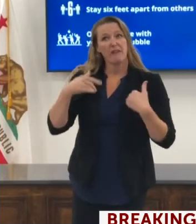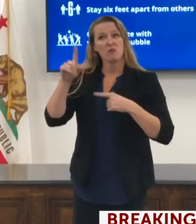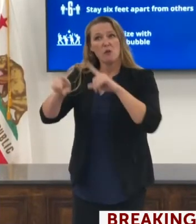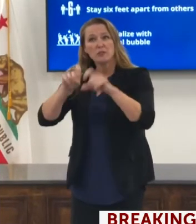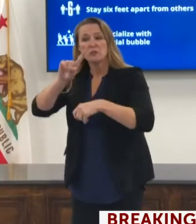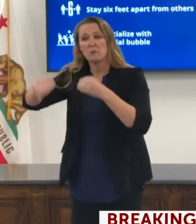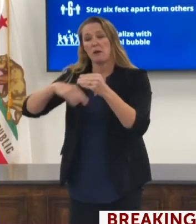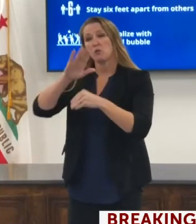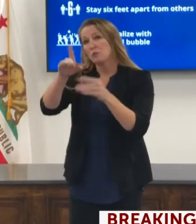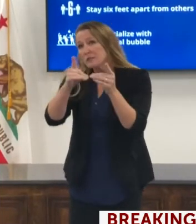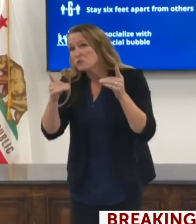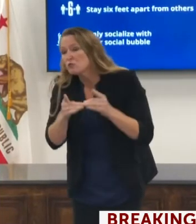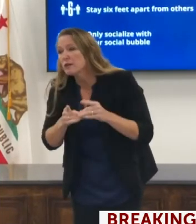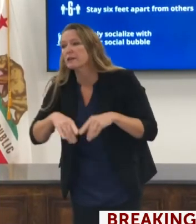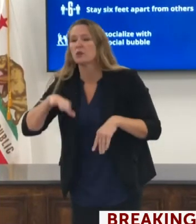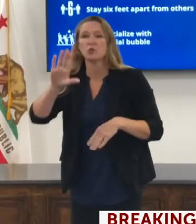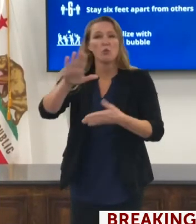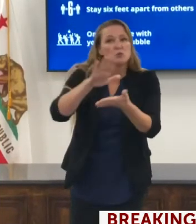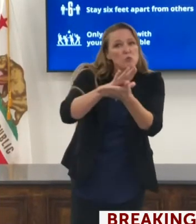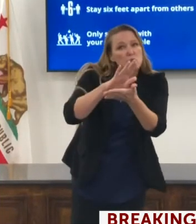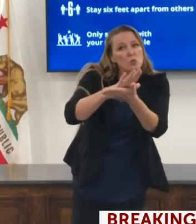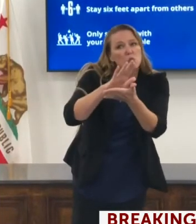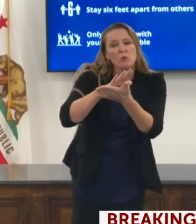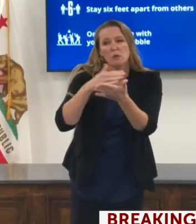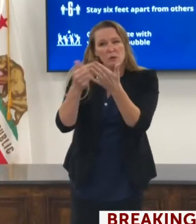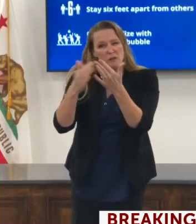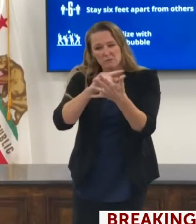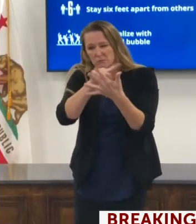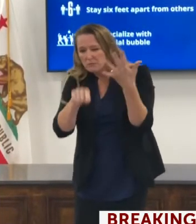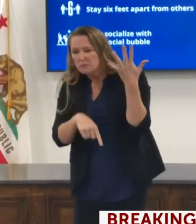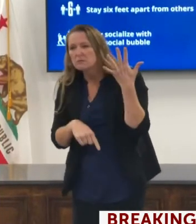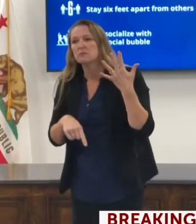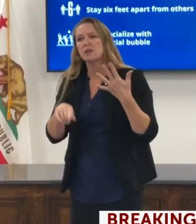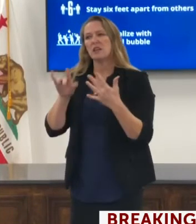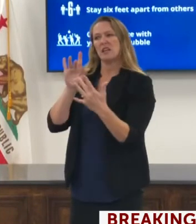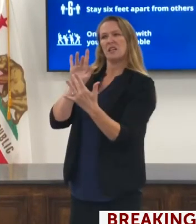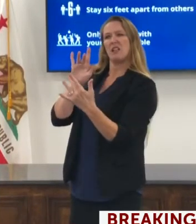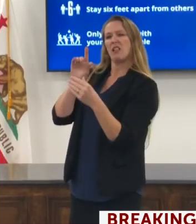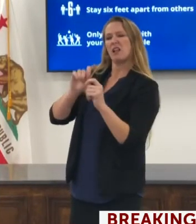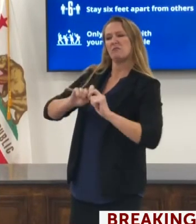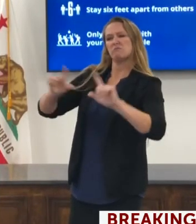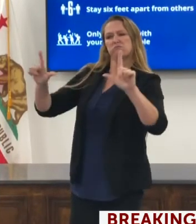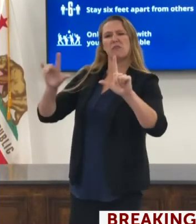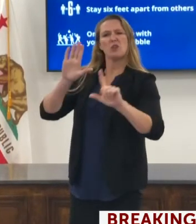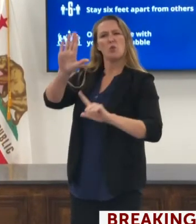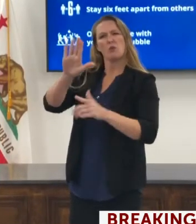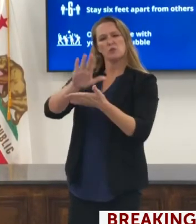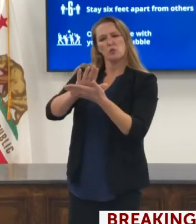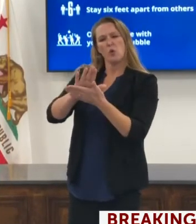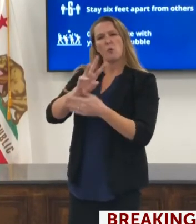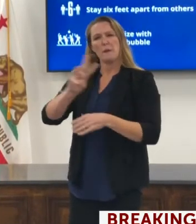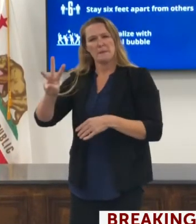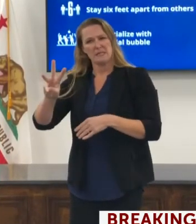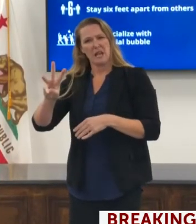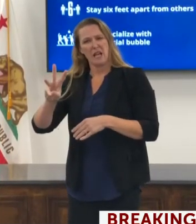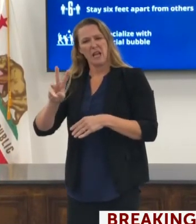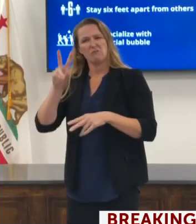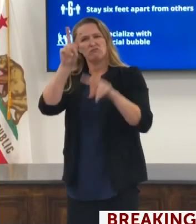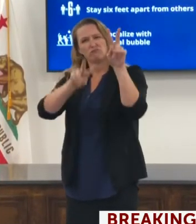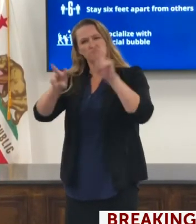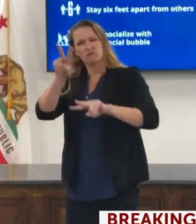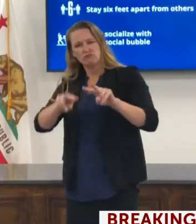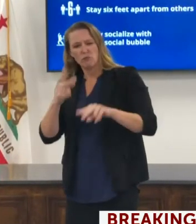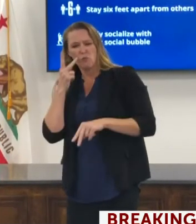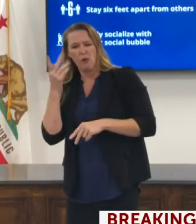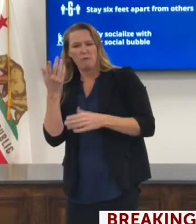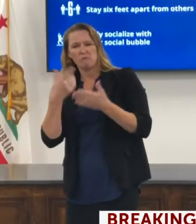parochial school, please consult the school's website to review the reopening plans. All schools continue to work closely with